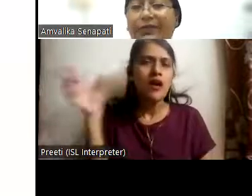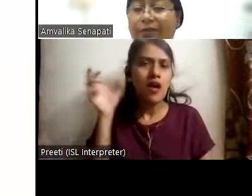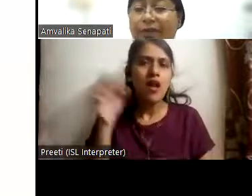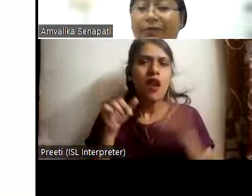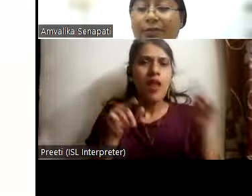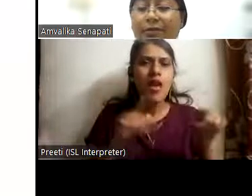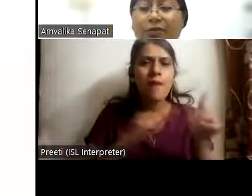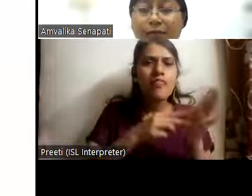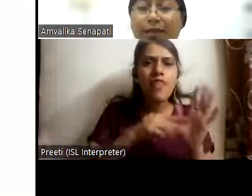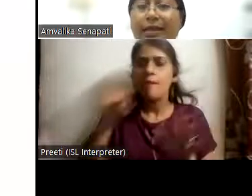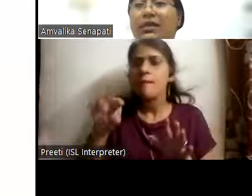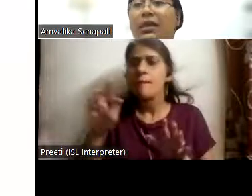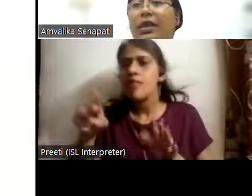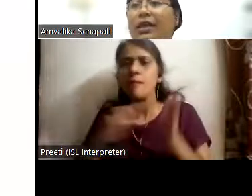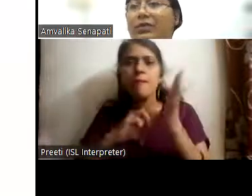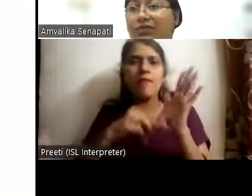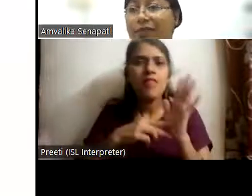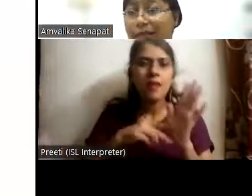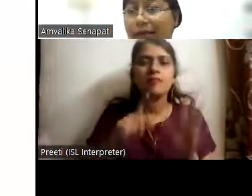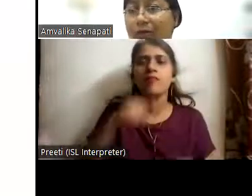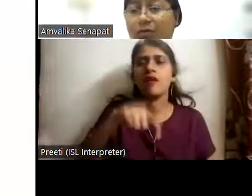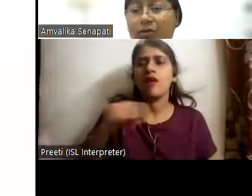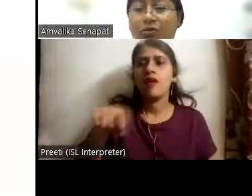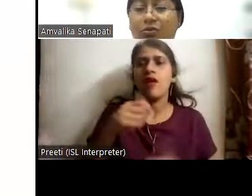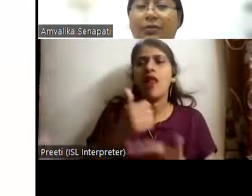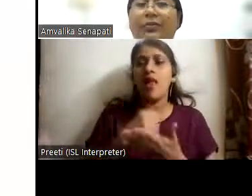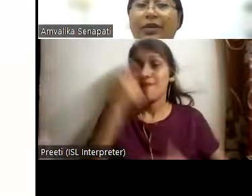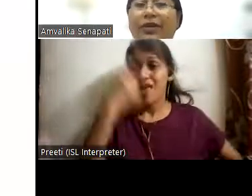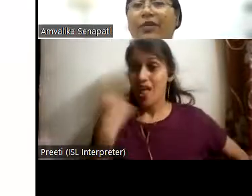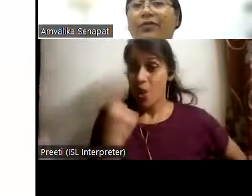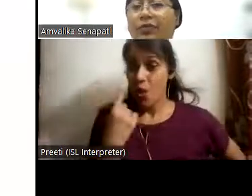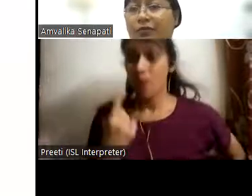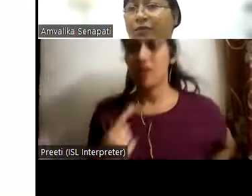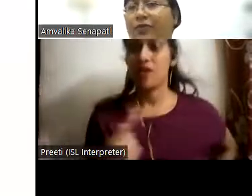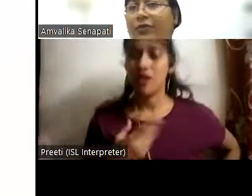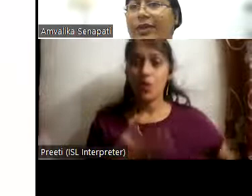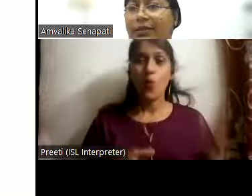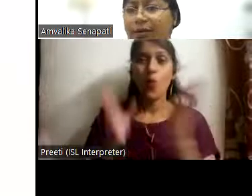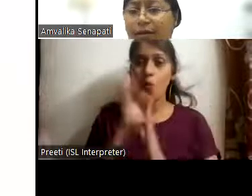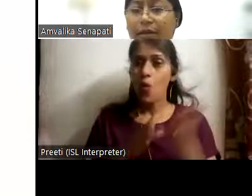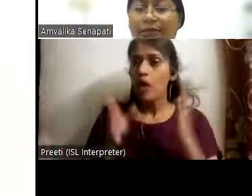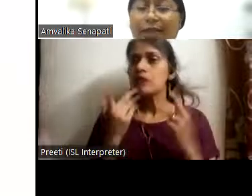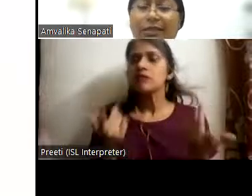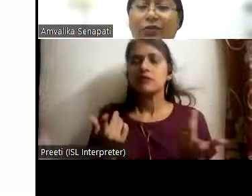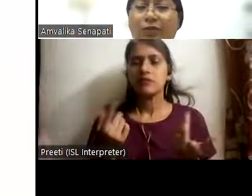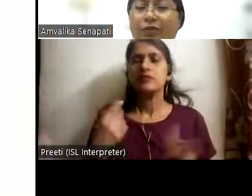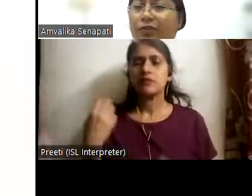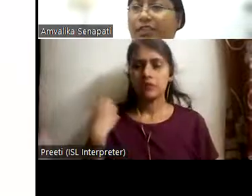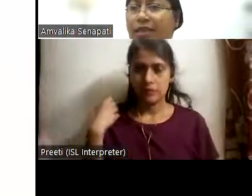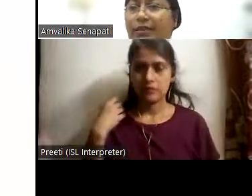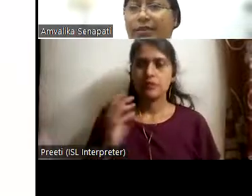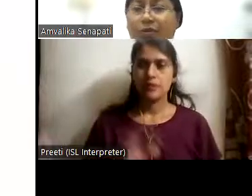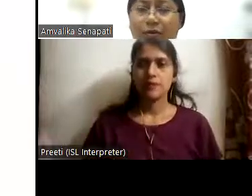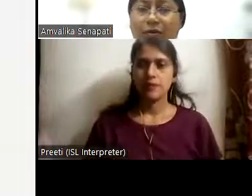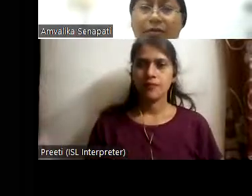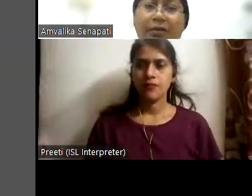becomes very difficult for somebody who's blind and who's traveling alone to be aware of, from where the flight is going, from which